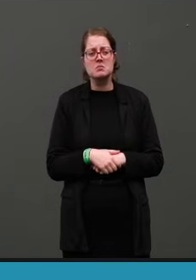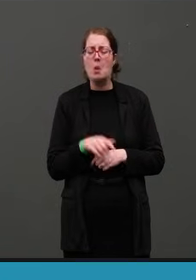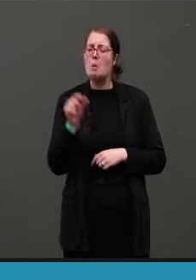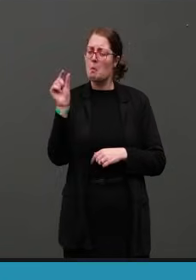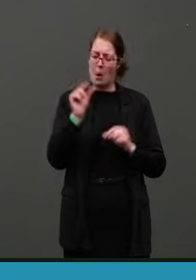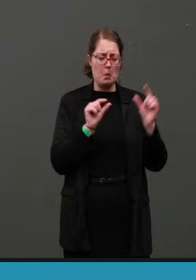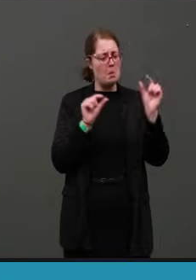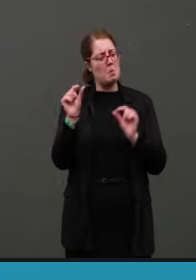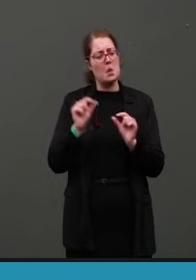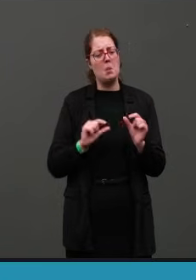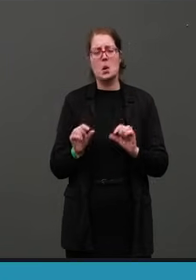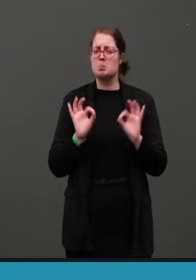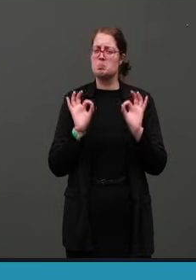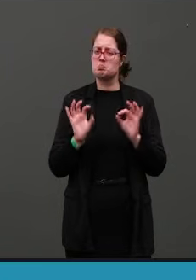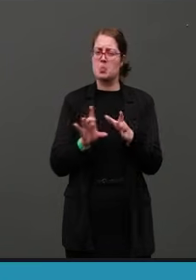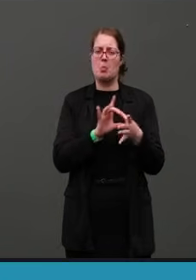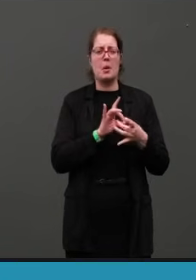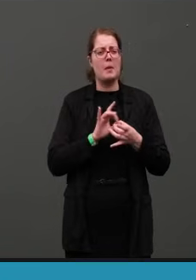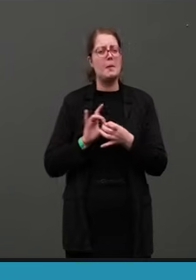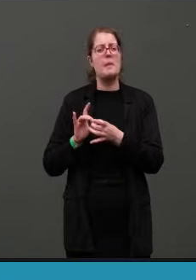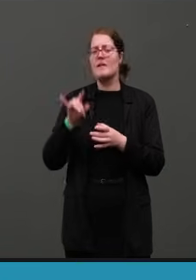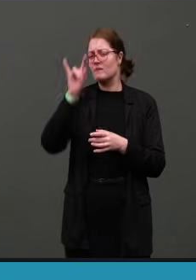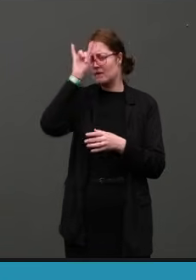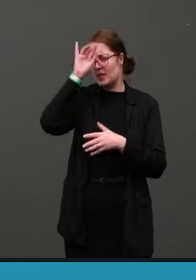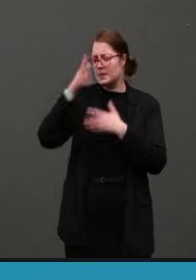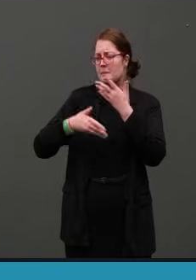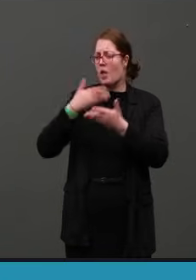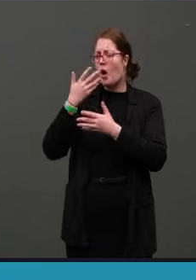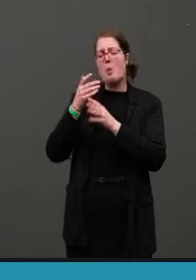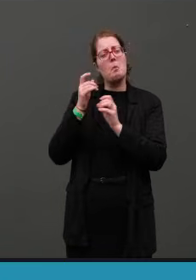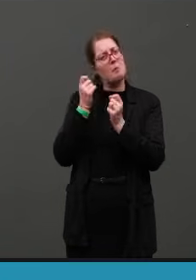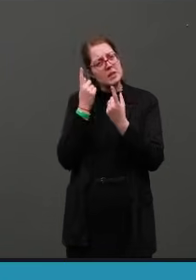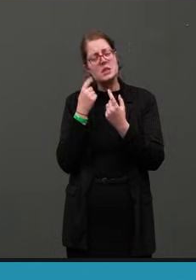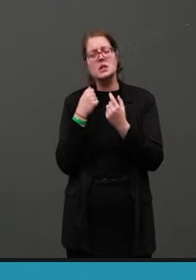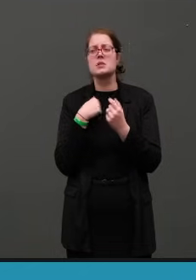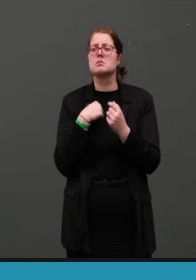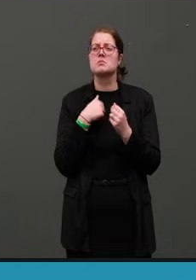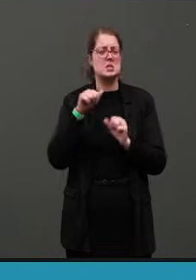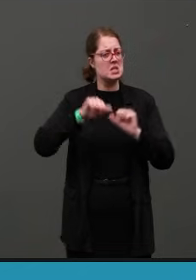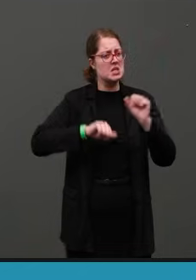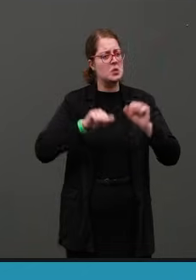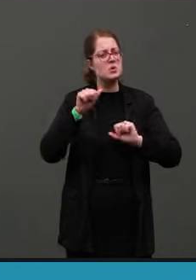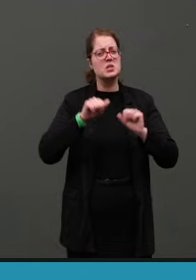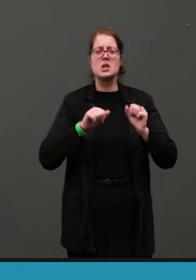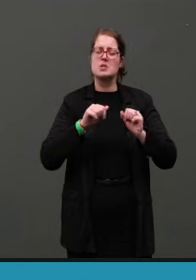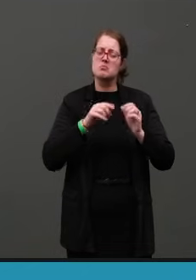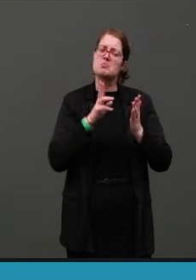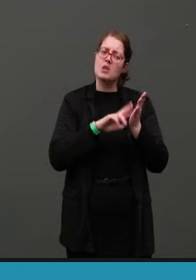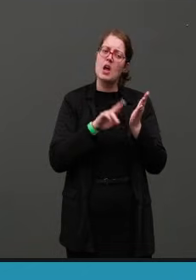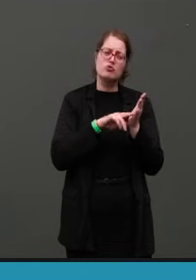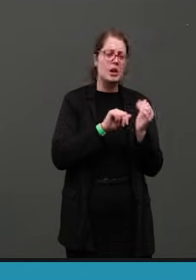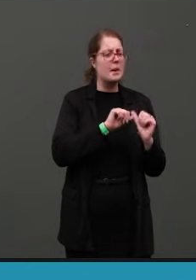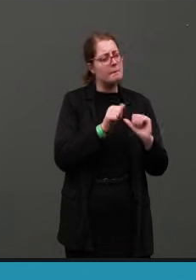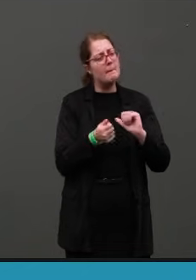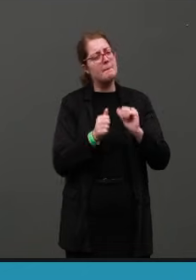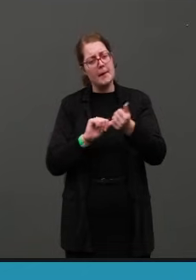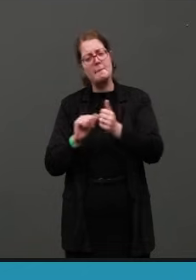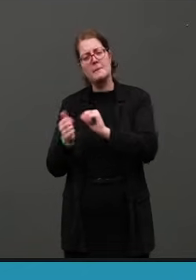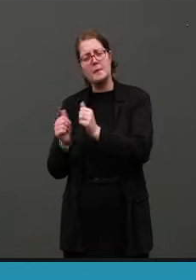are connected. The villain's plot hangs together well, all the sequences feel like they naturally follow on from one another, and